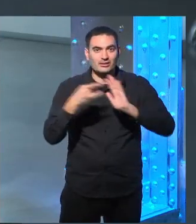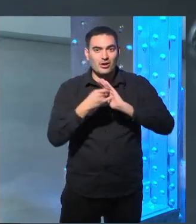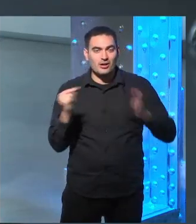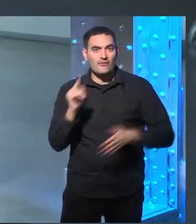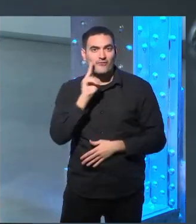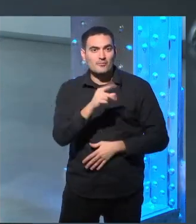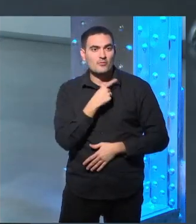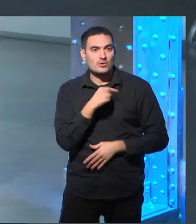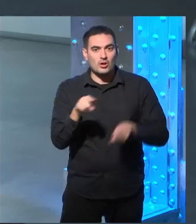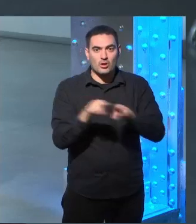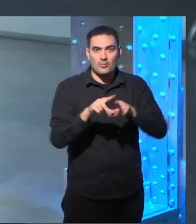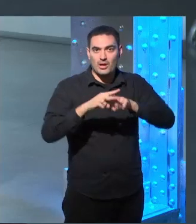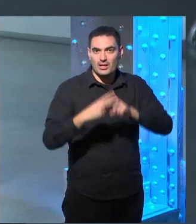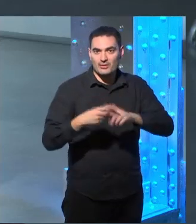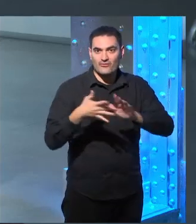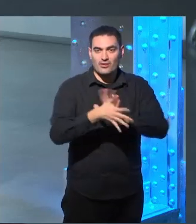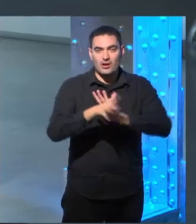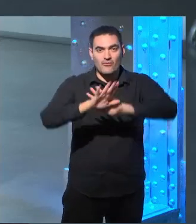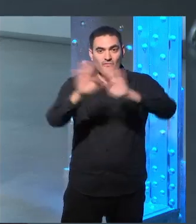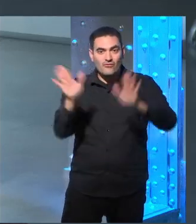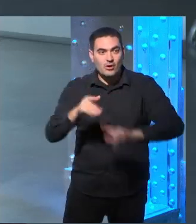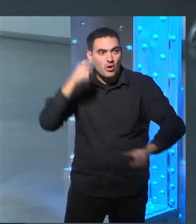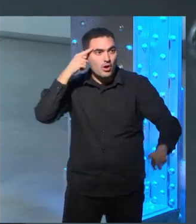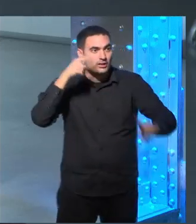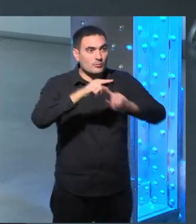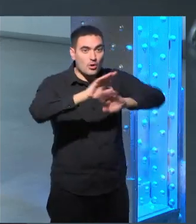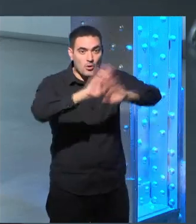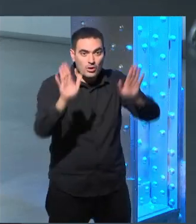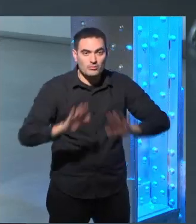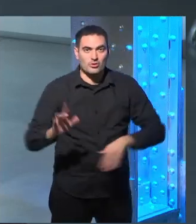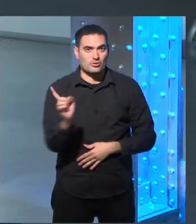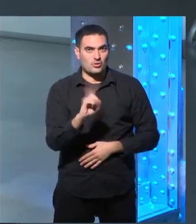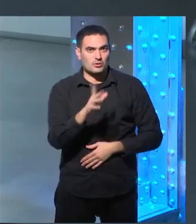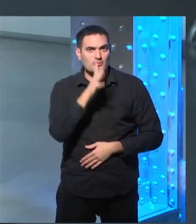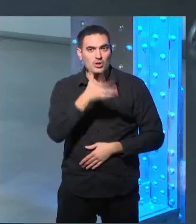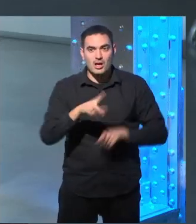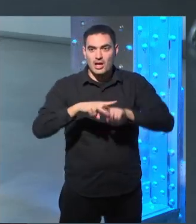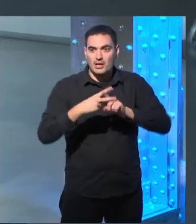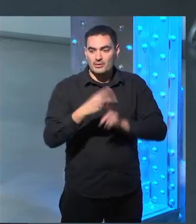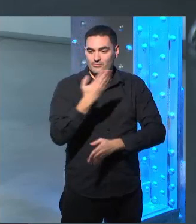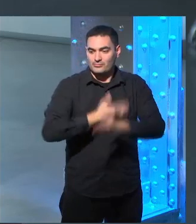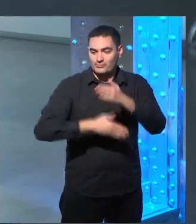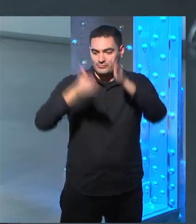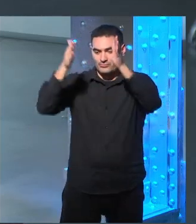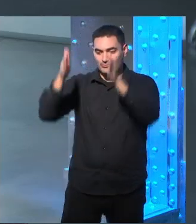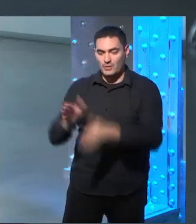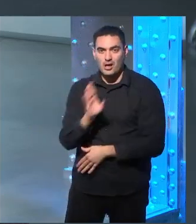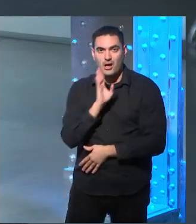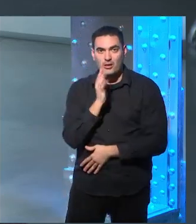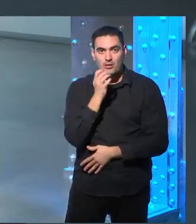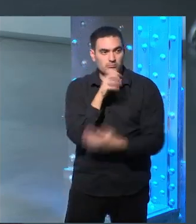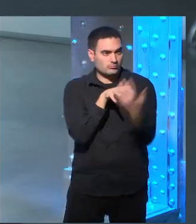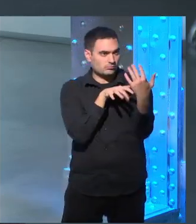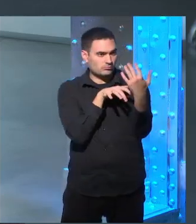whole upheaval, and we like to see it as a tool and not as an end in itself, and that tool is going to allow us to